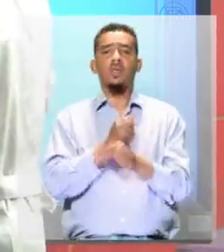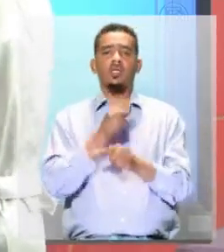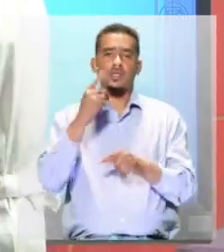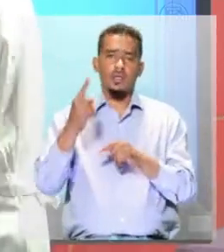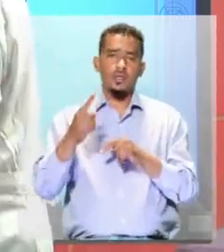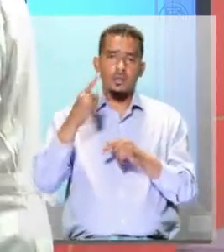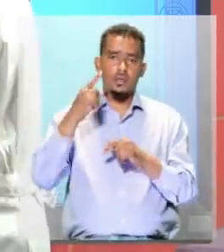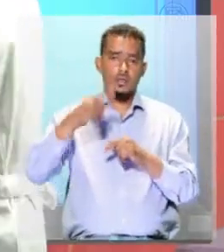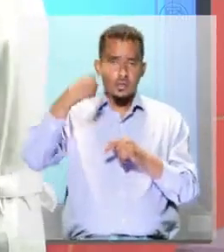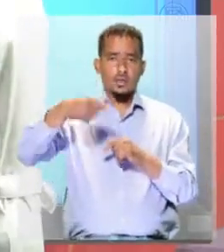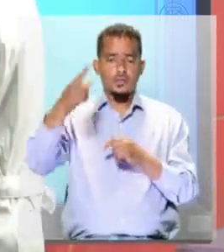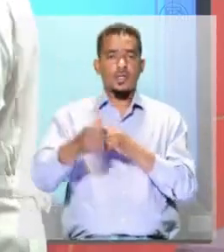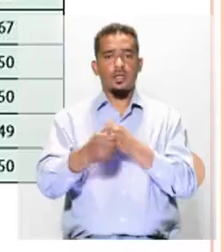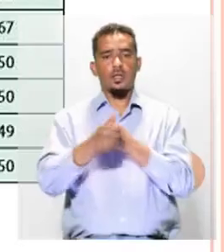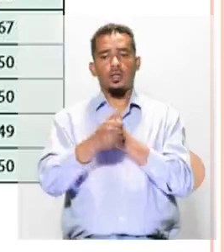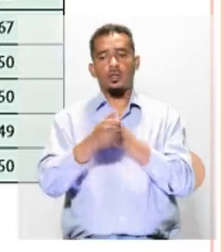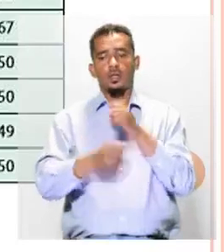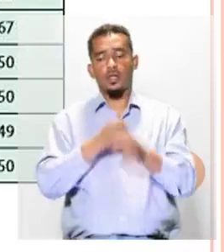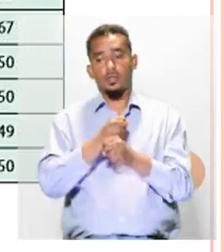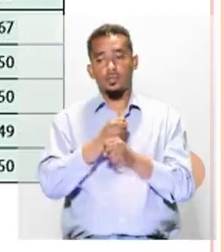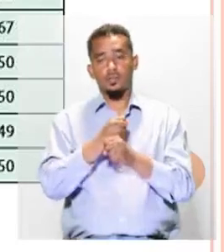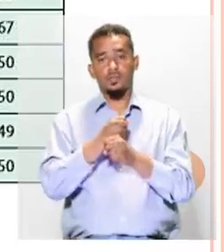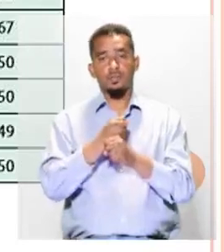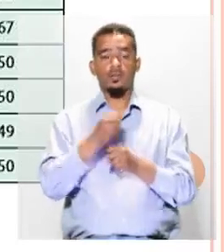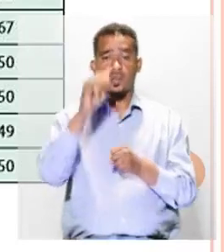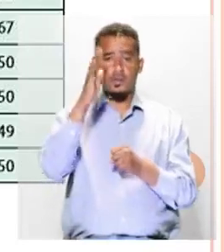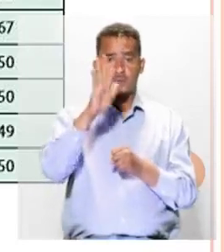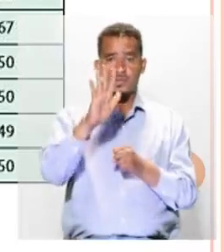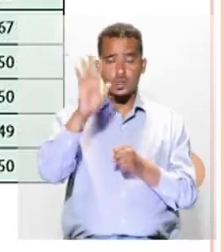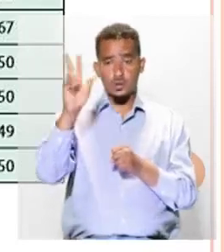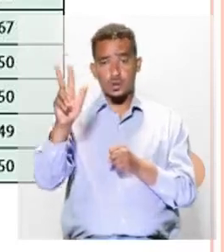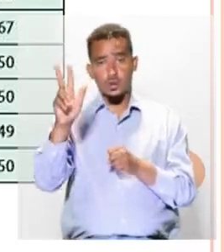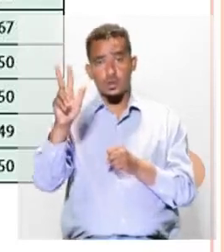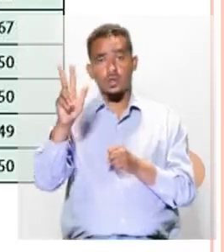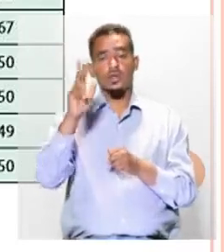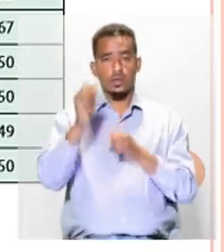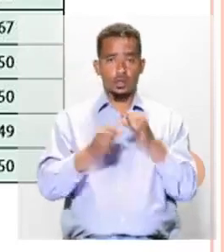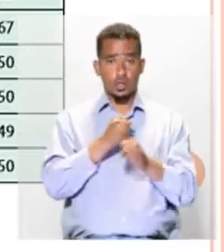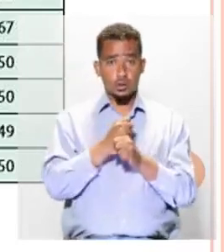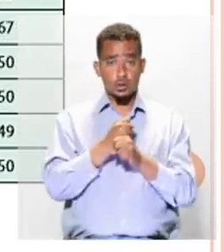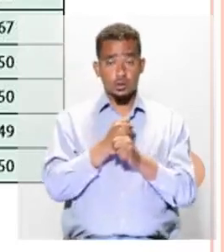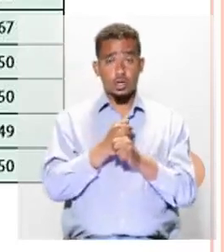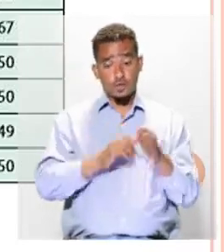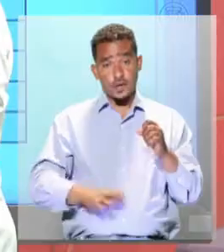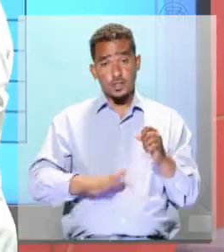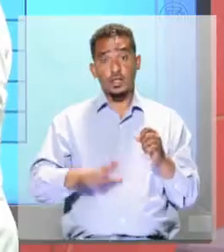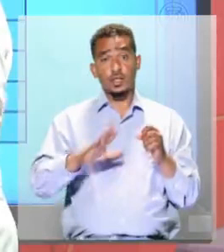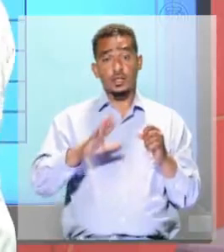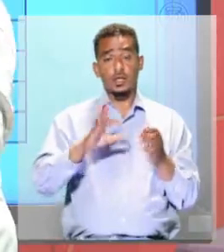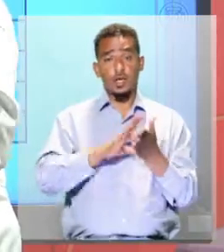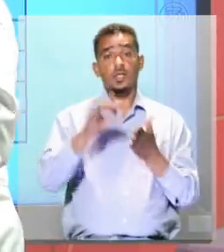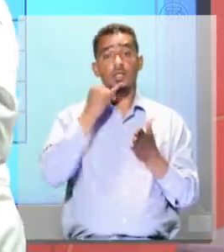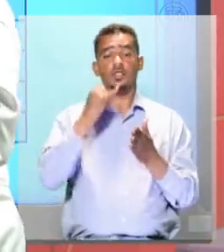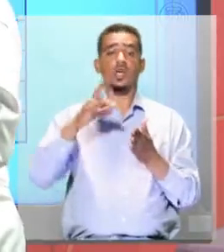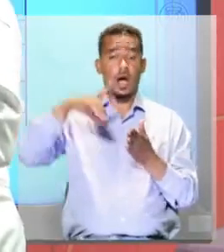life expectancy of Africa, it is 53 years. But the fertility rate is high, but